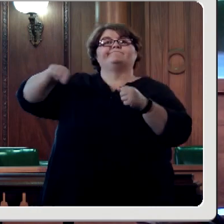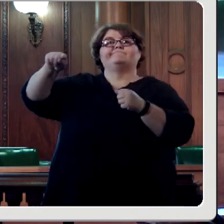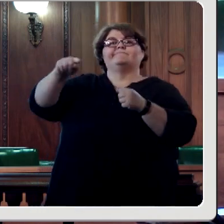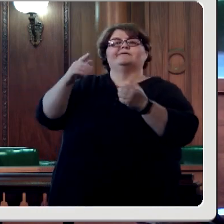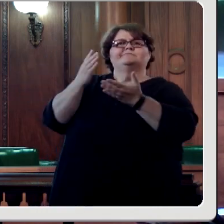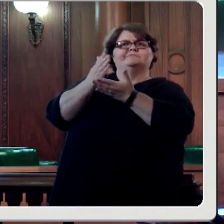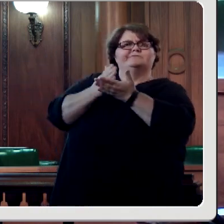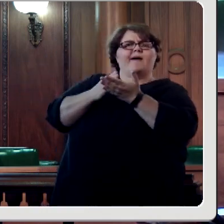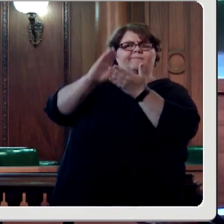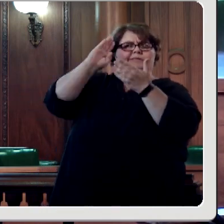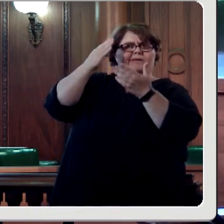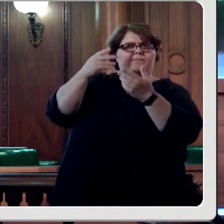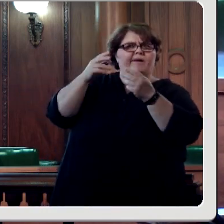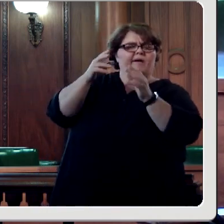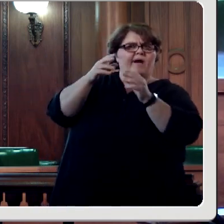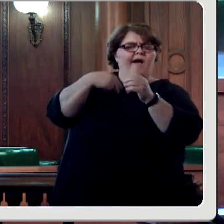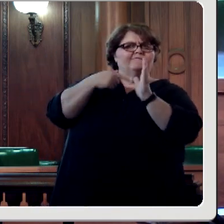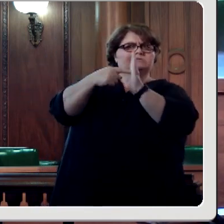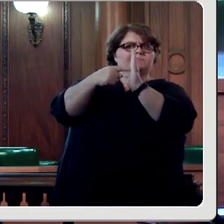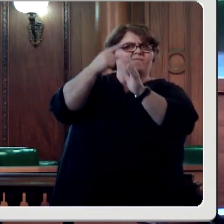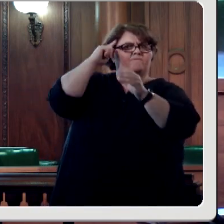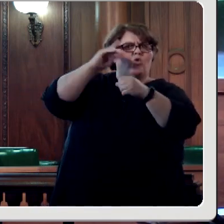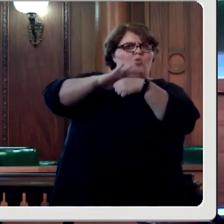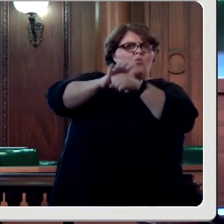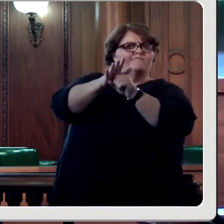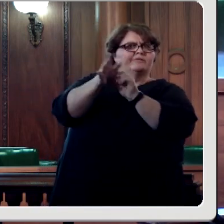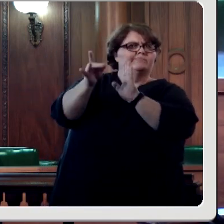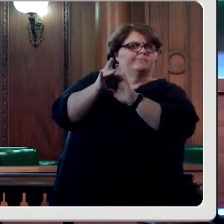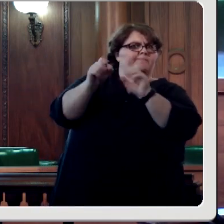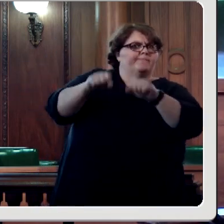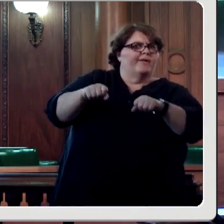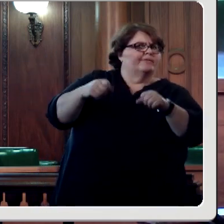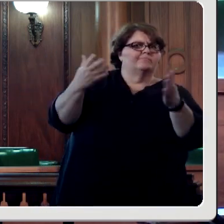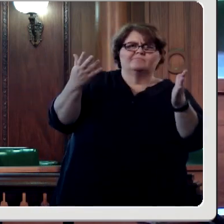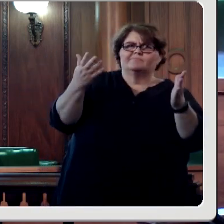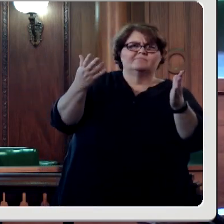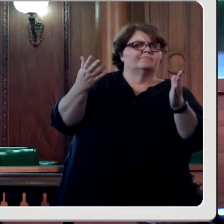with COVID-19, which is very, very good.